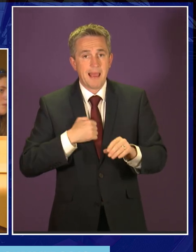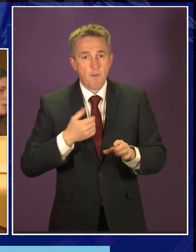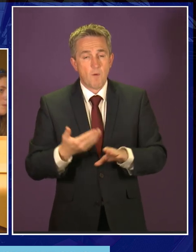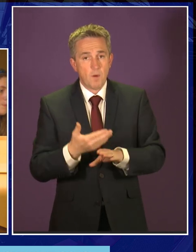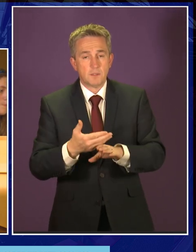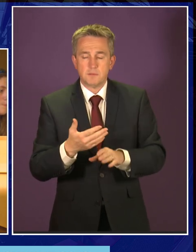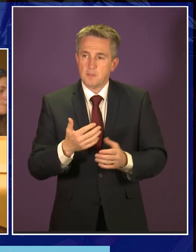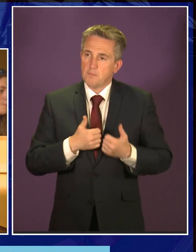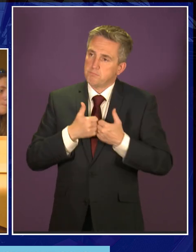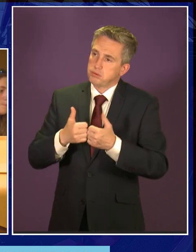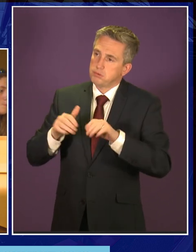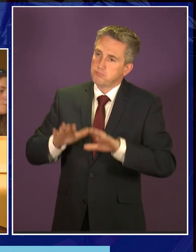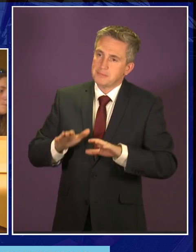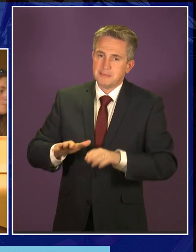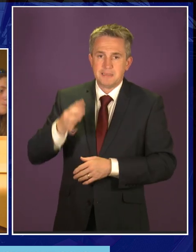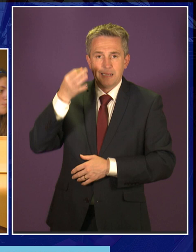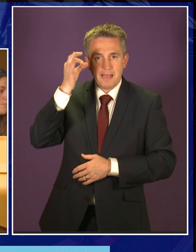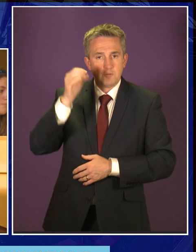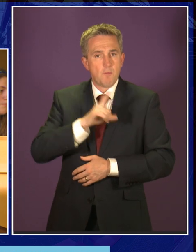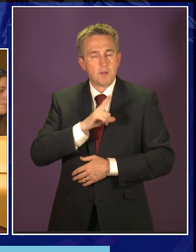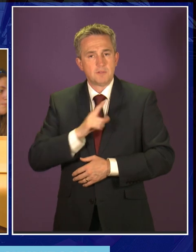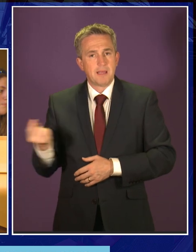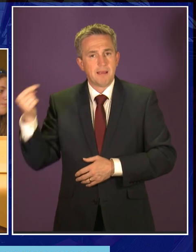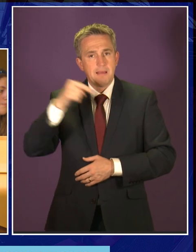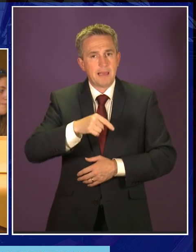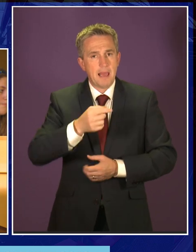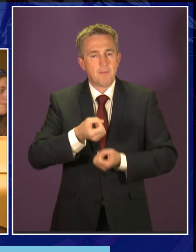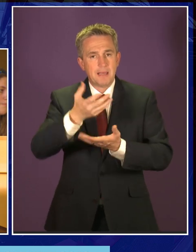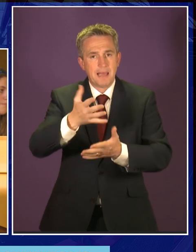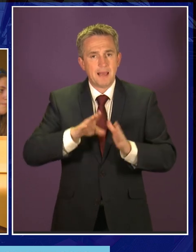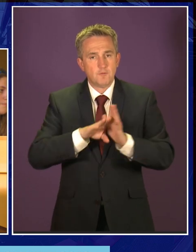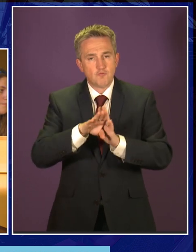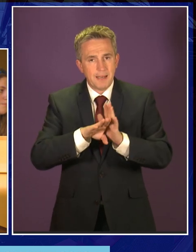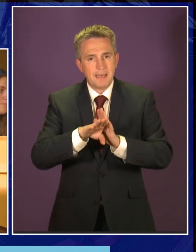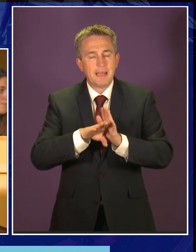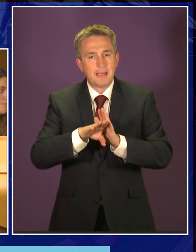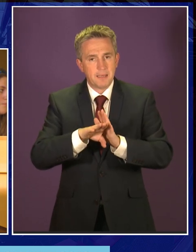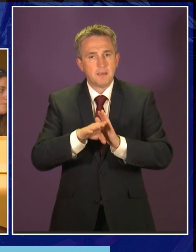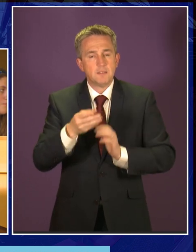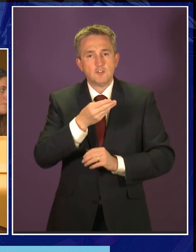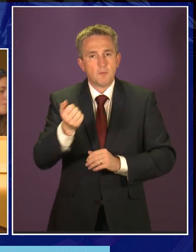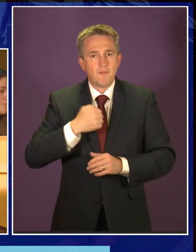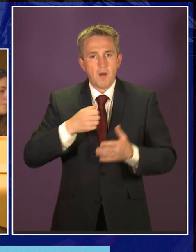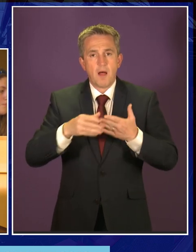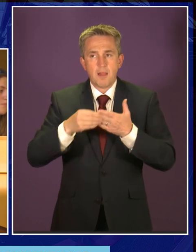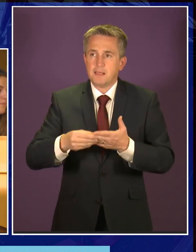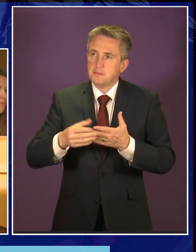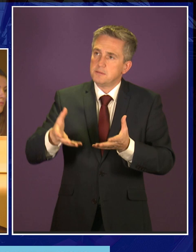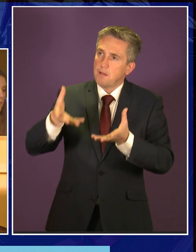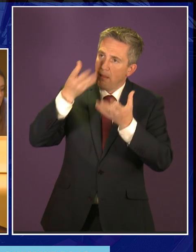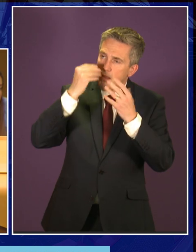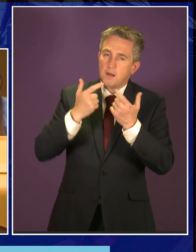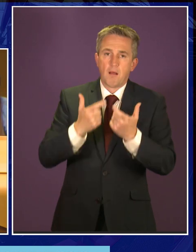of the British Council that provided education and learning opportunities through scholarships that saw some of our leaders receiving